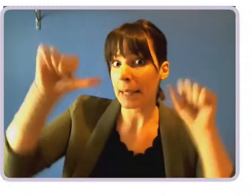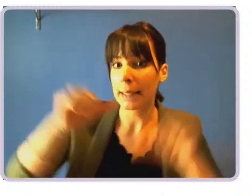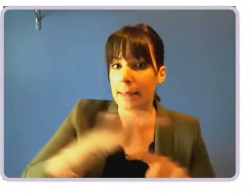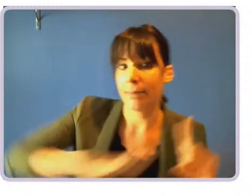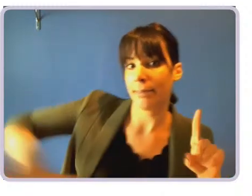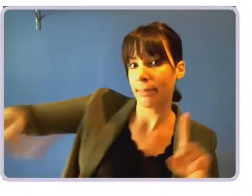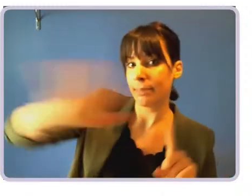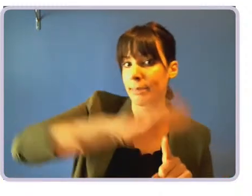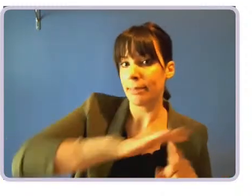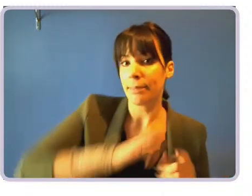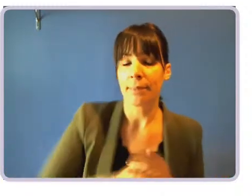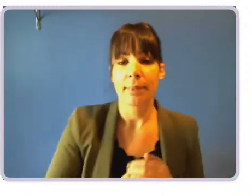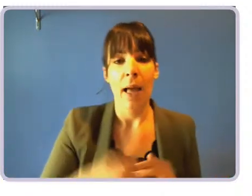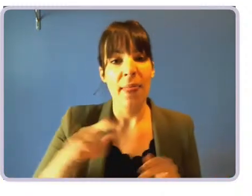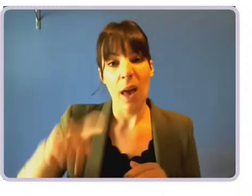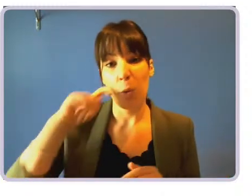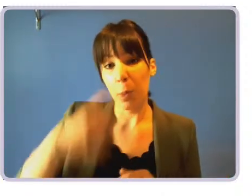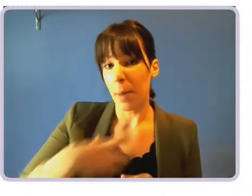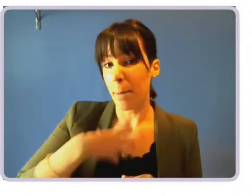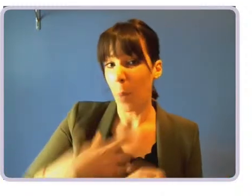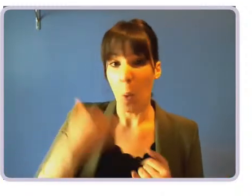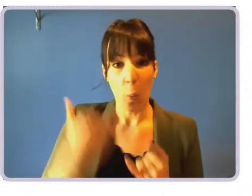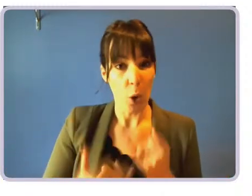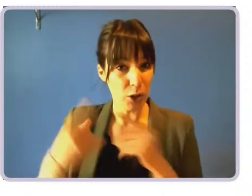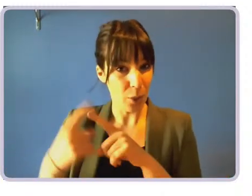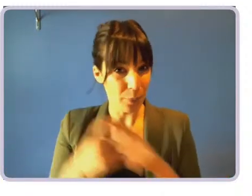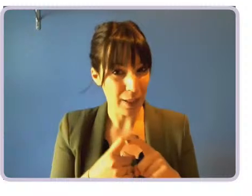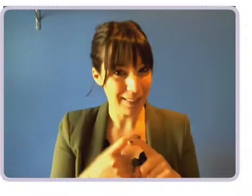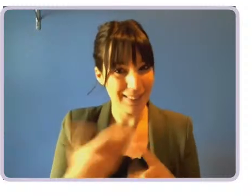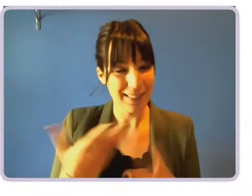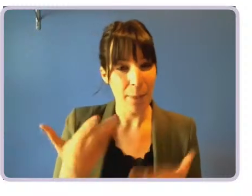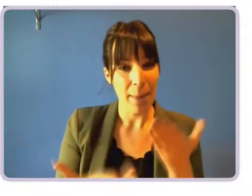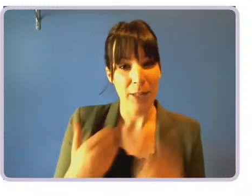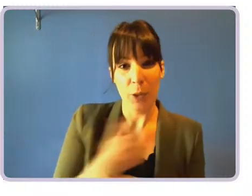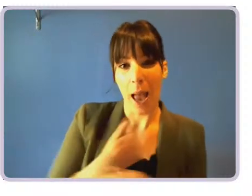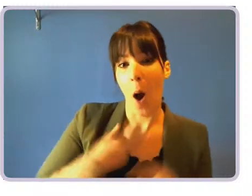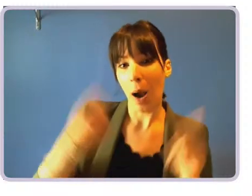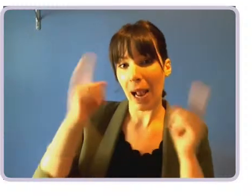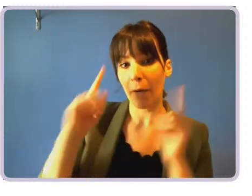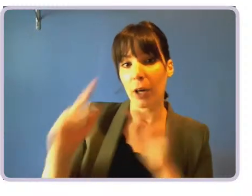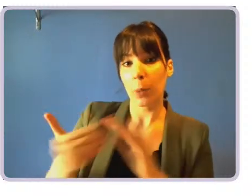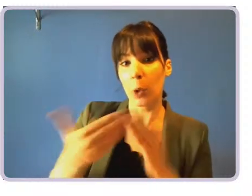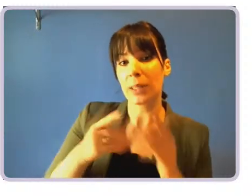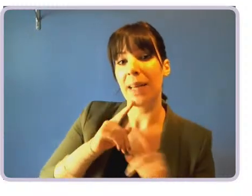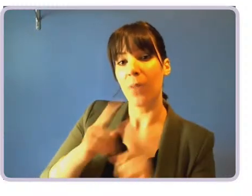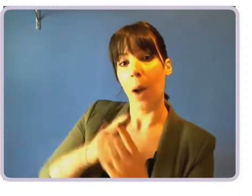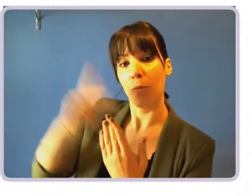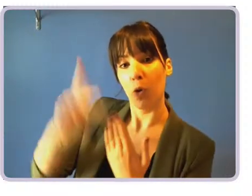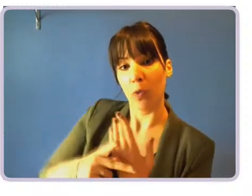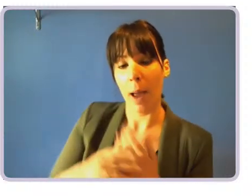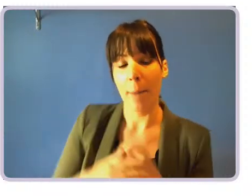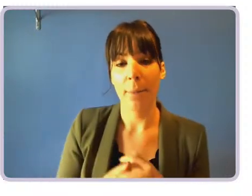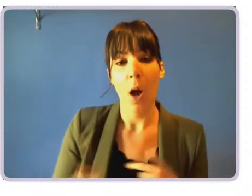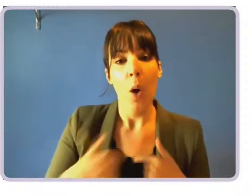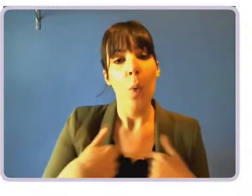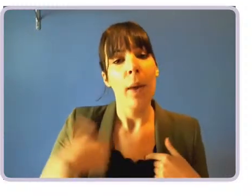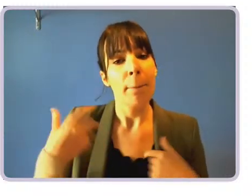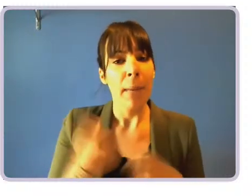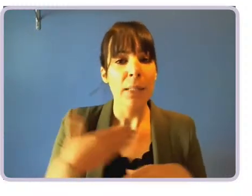our current property advice visit program. CFA will need to work in locally with the municipality and local service